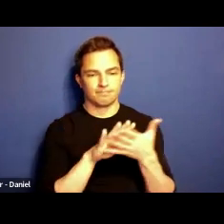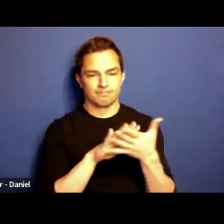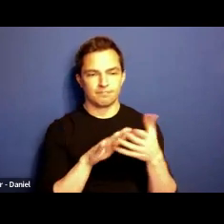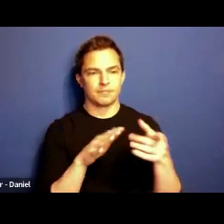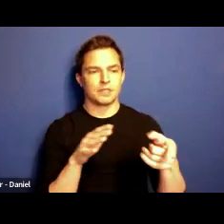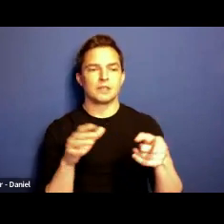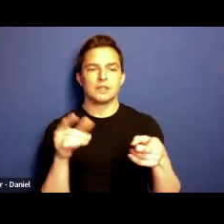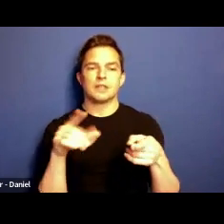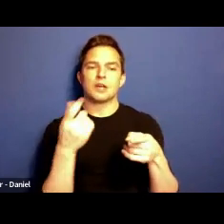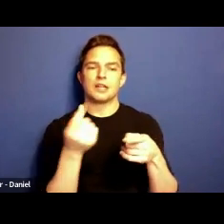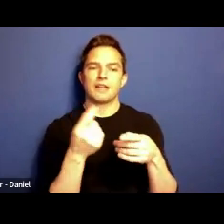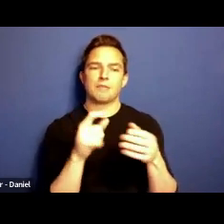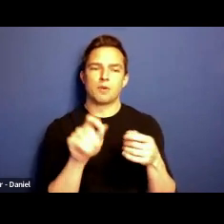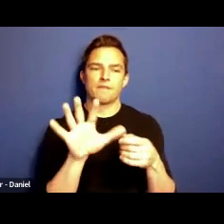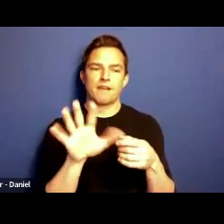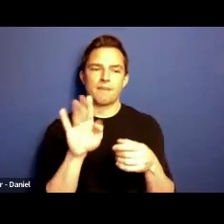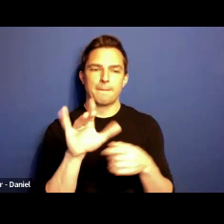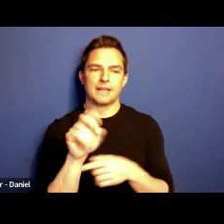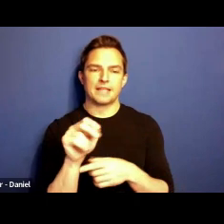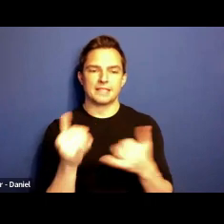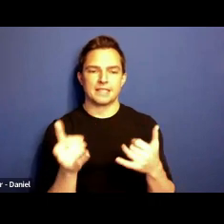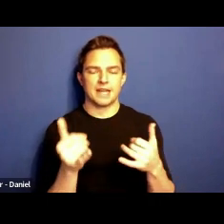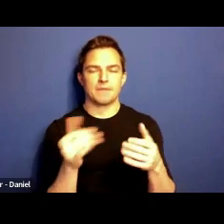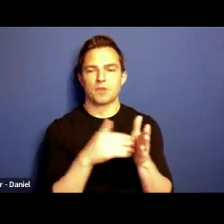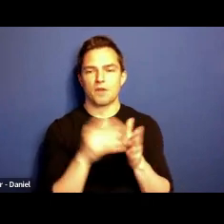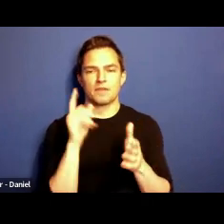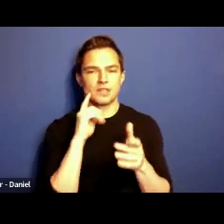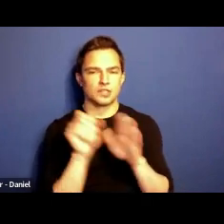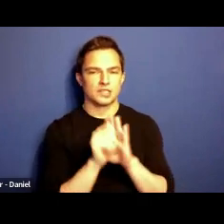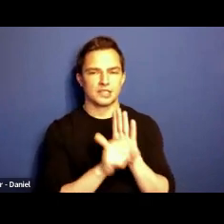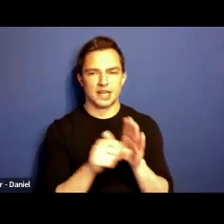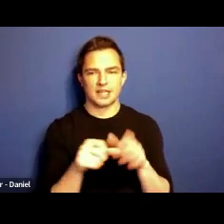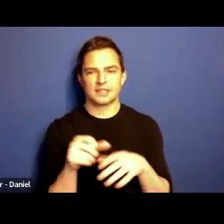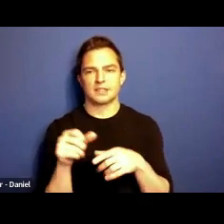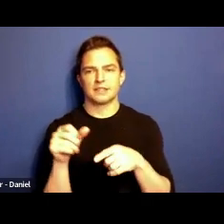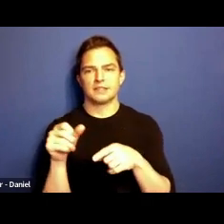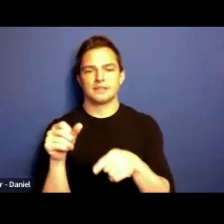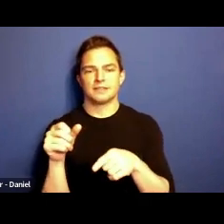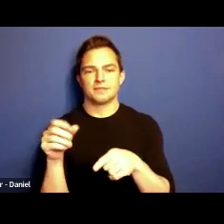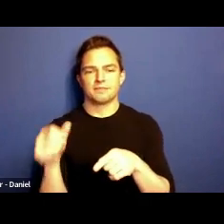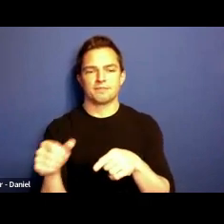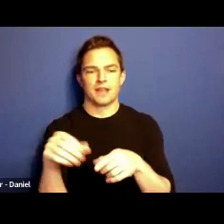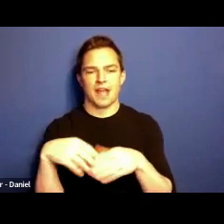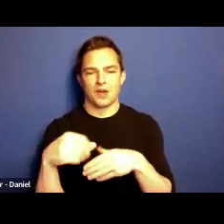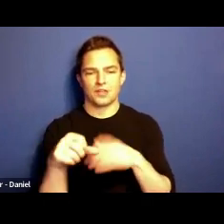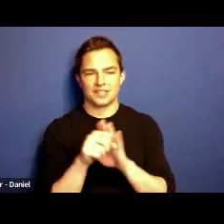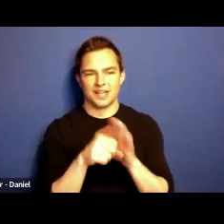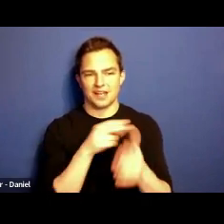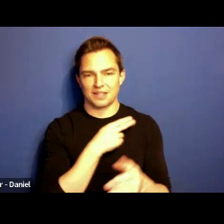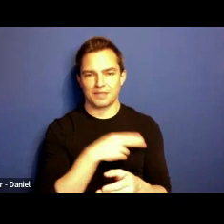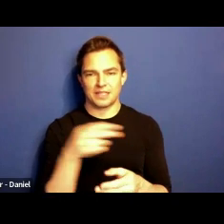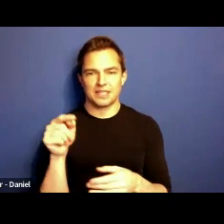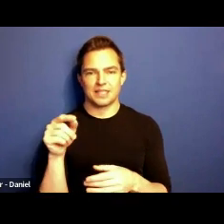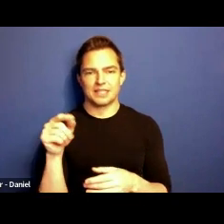at $11.5 billion today. We often hear states took money out of state hospitals. That's really not correct. They're